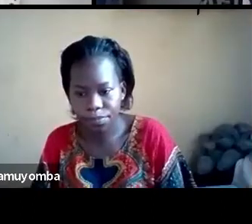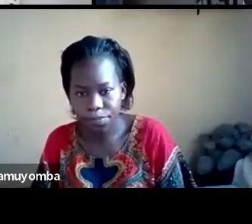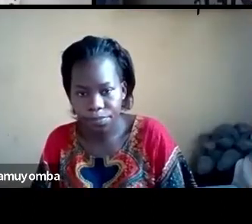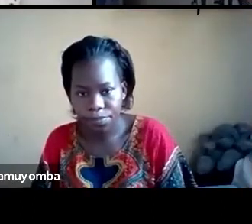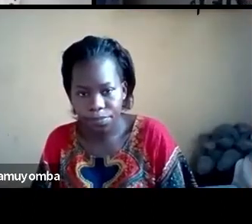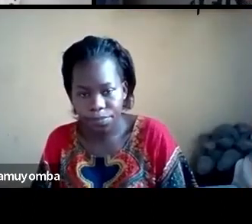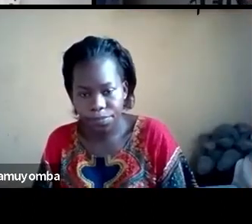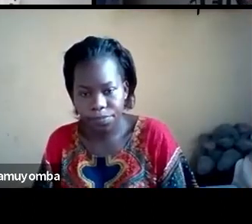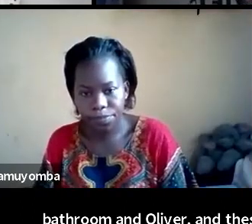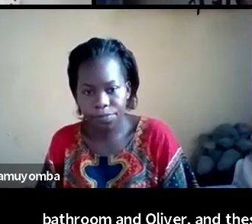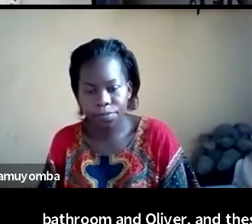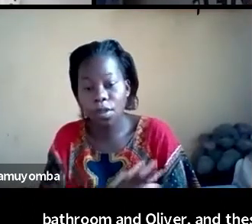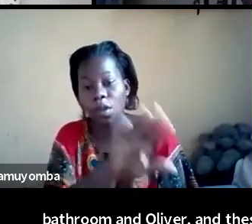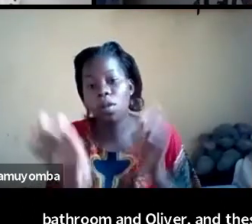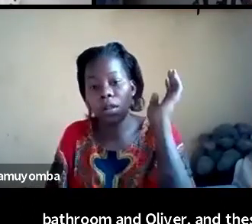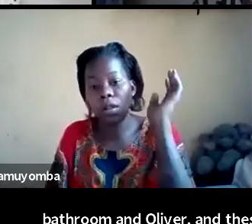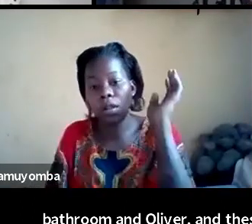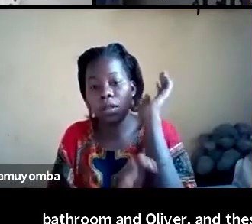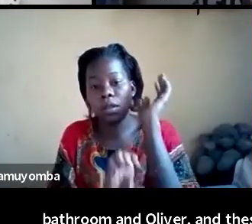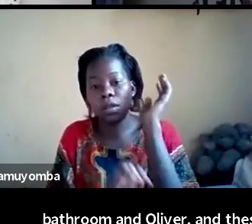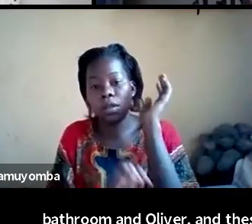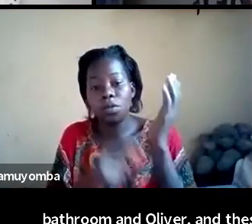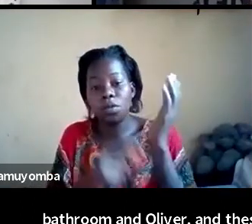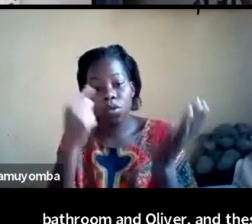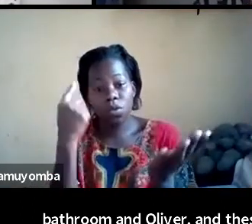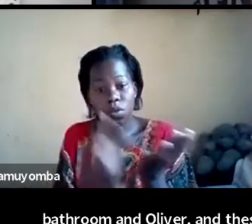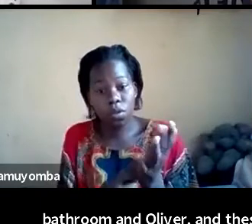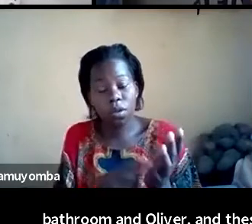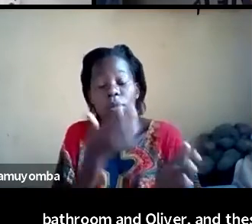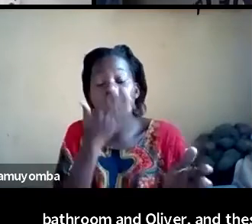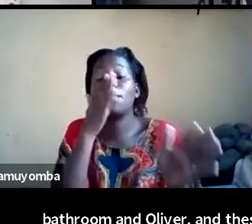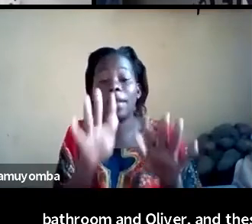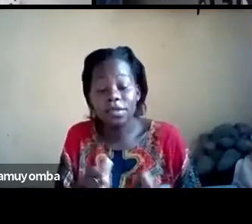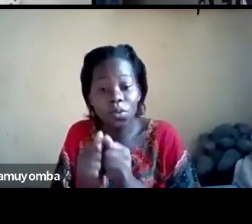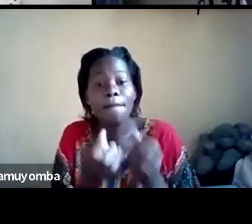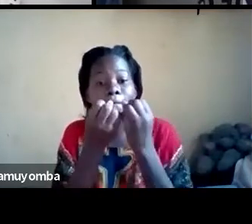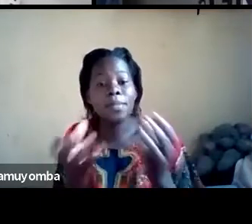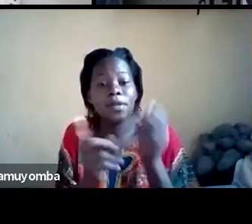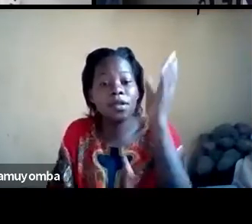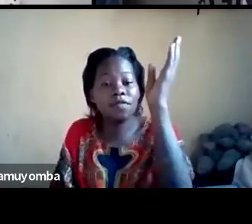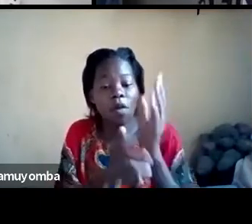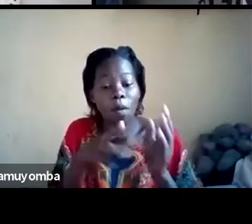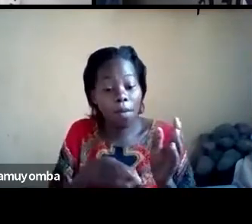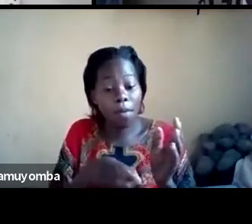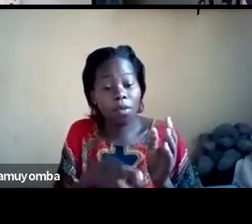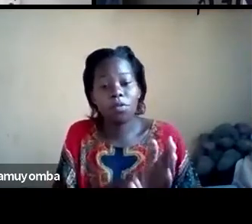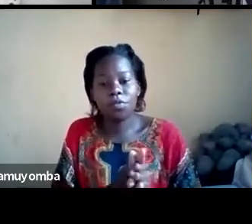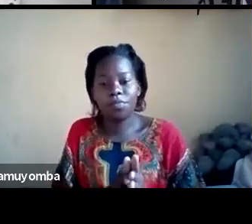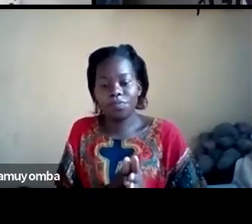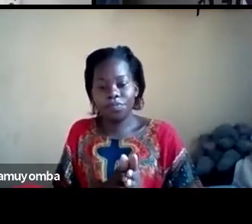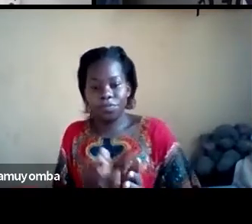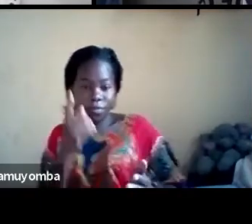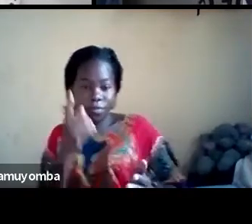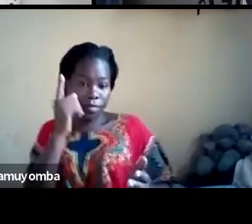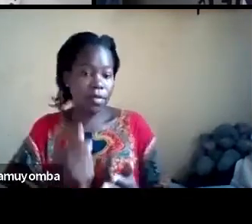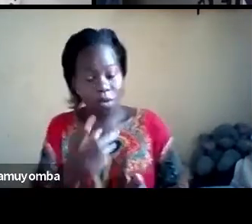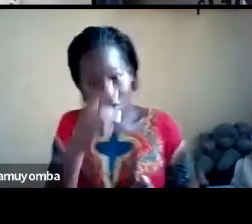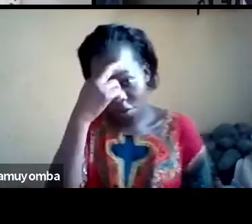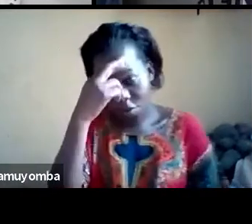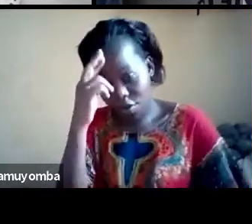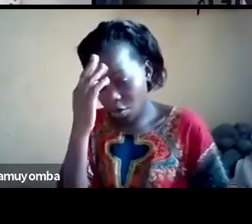country. Uganda is endowed with a lot of developmental minerals, and that was one of the reasons that